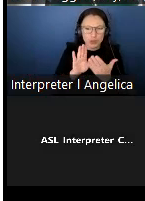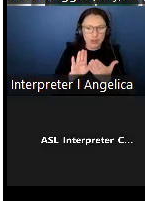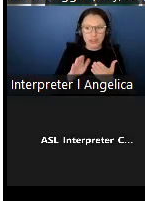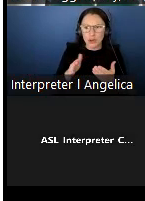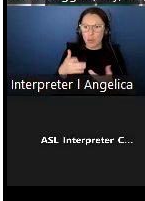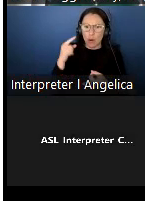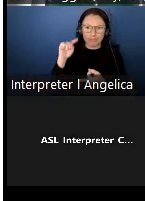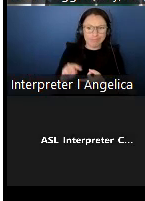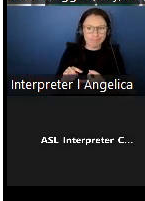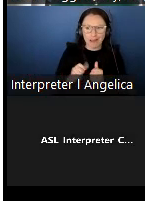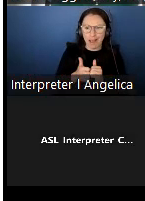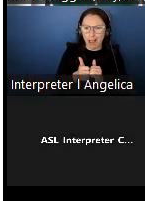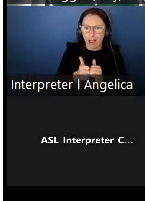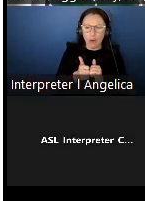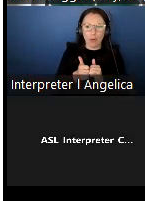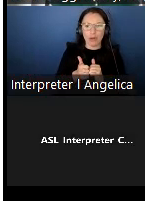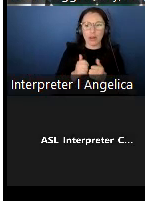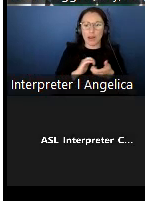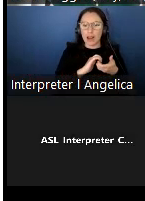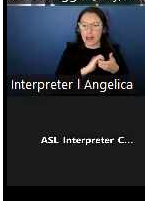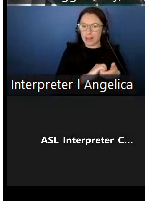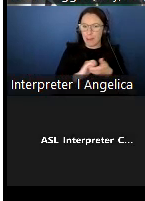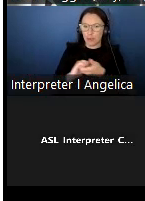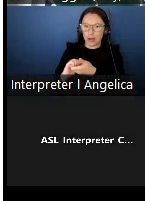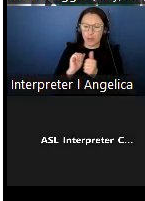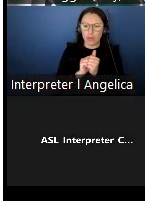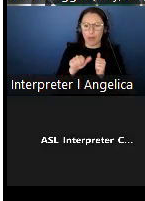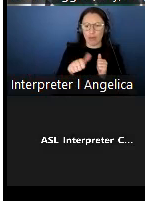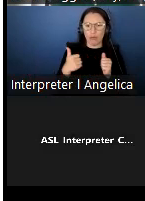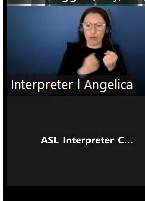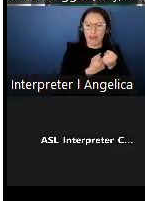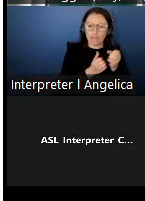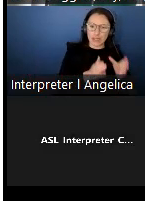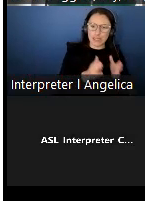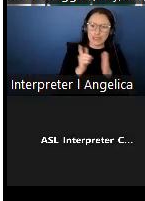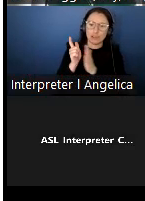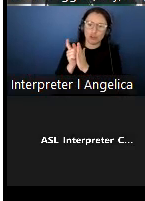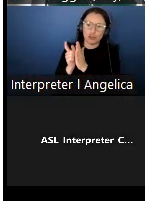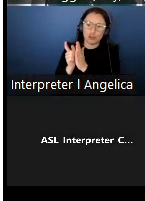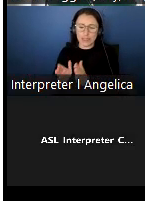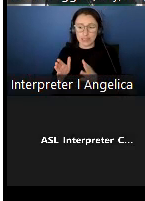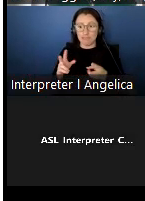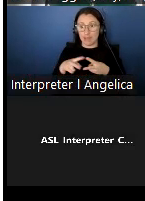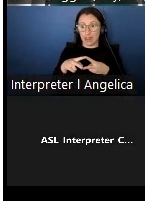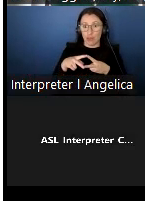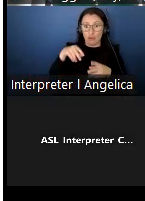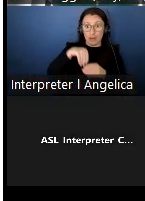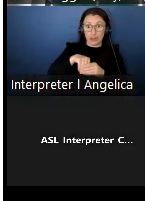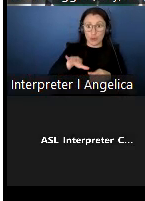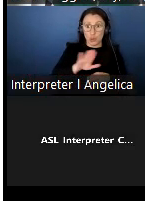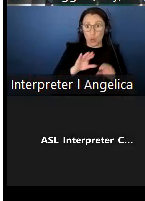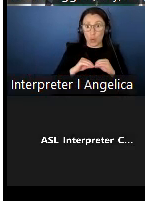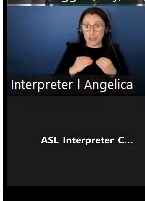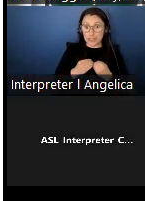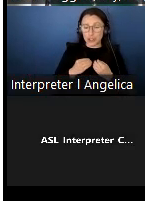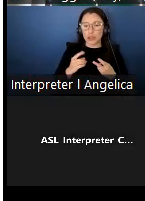mitigate, collaborating with other advocates and attorneys, whether that's within your organization or